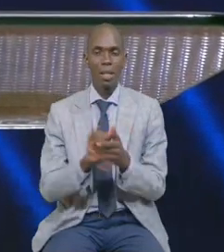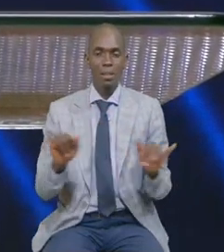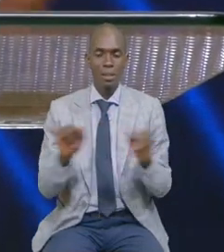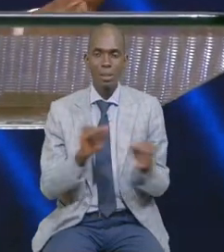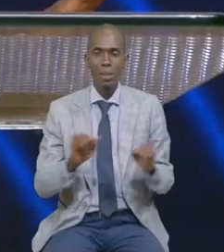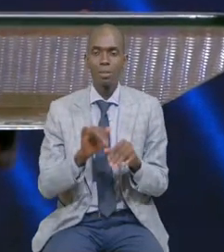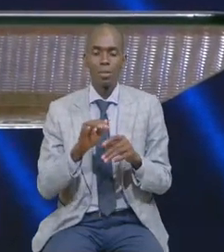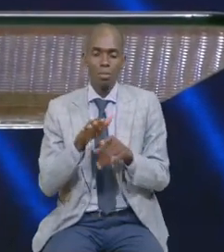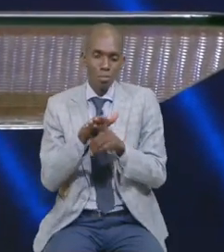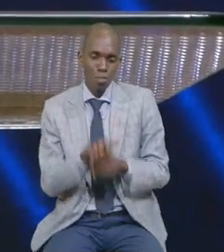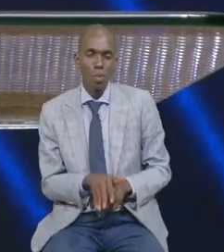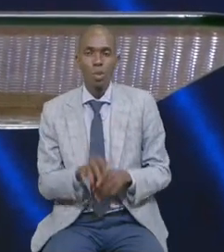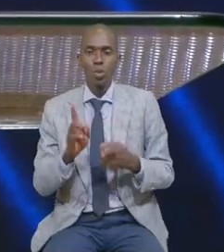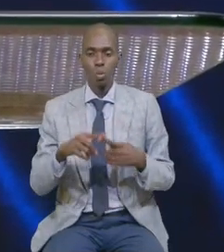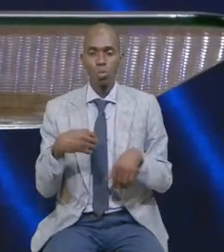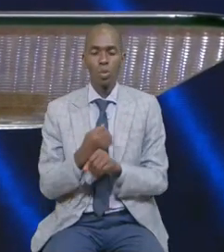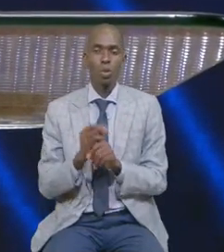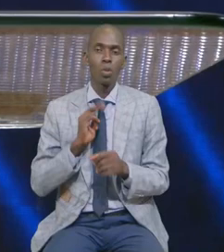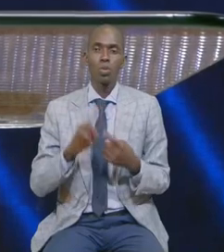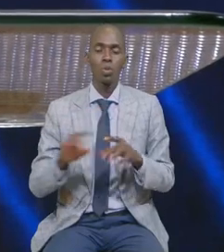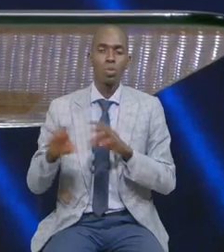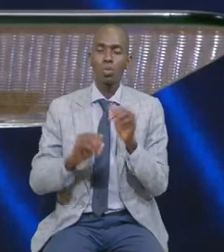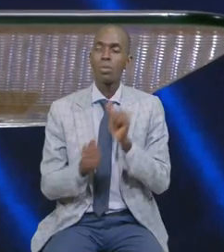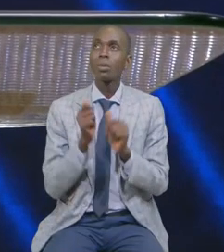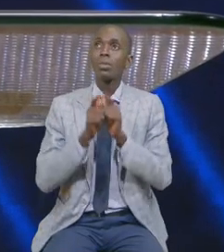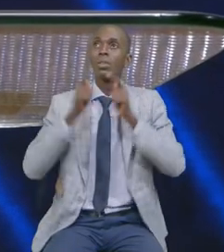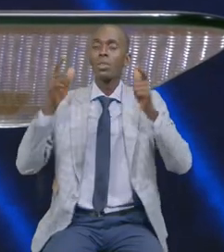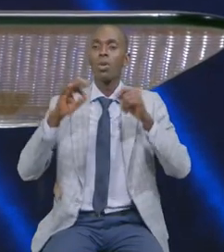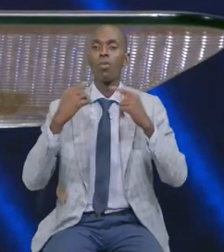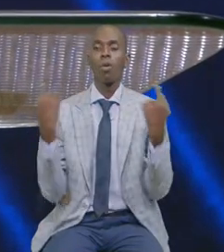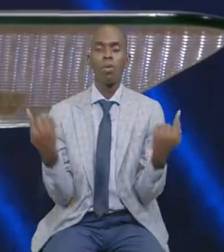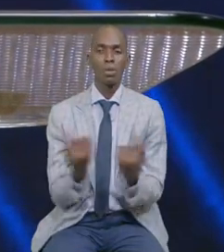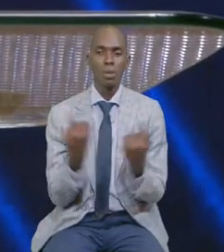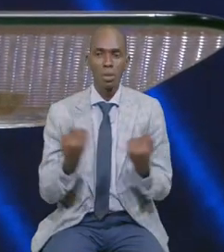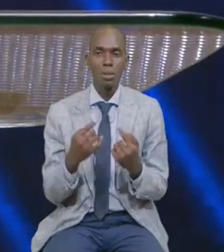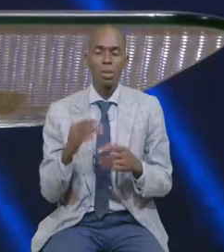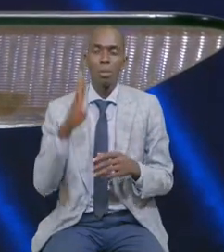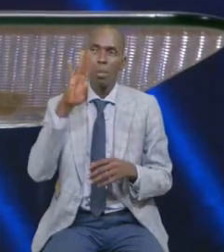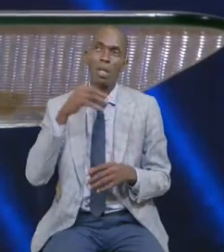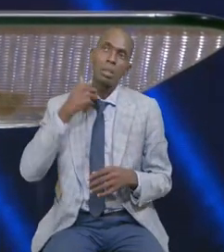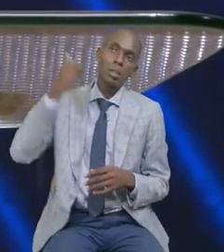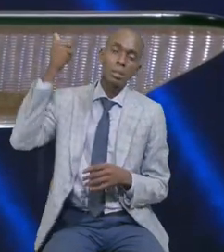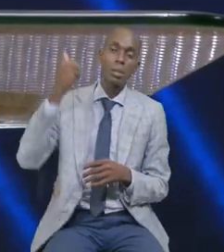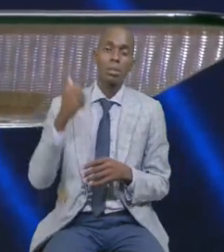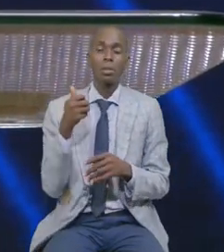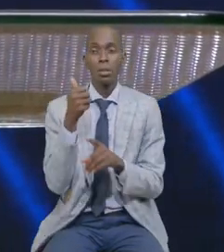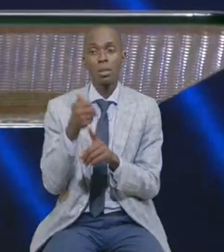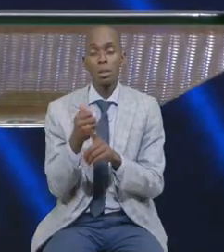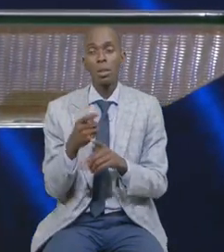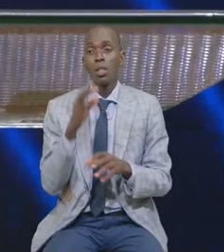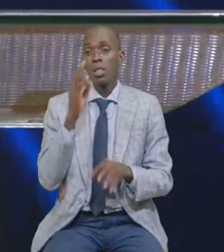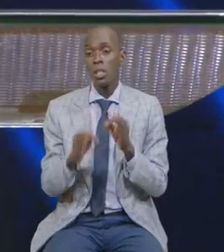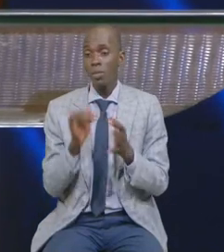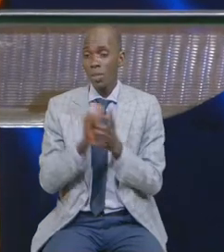the greatest of all sins, to commit suicide. That's murder. Thou shalt not kill. If that happens, you